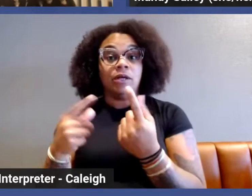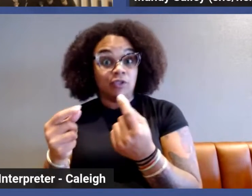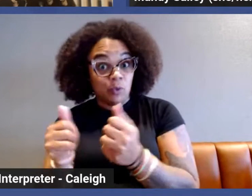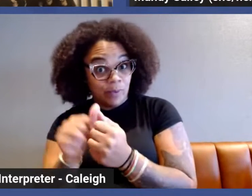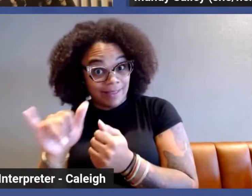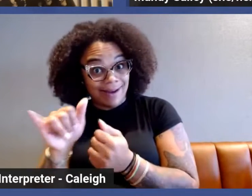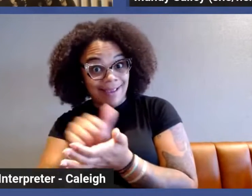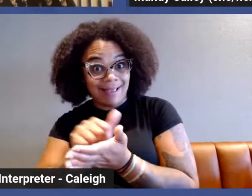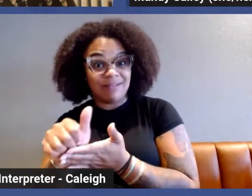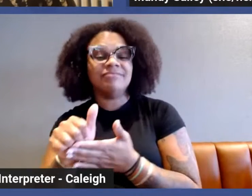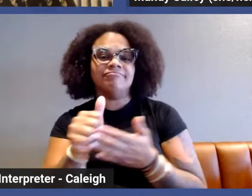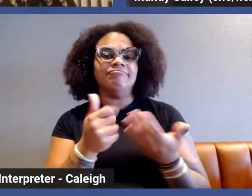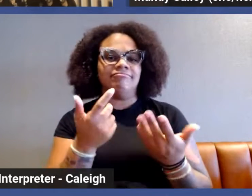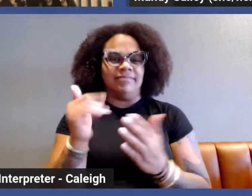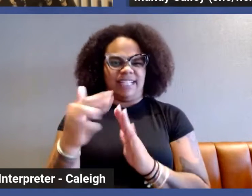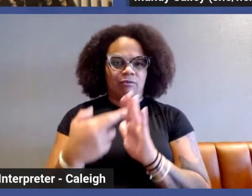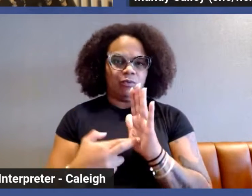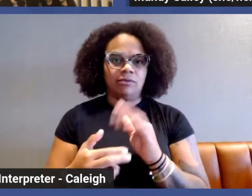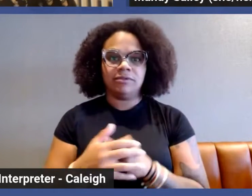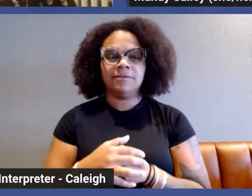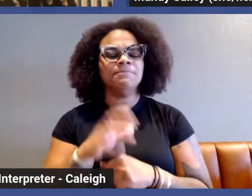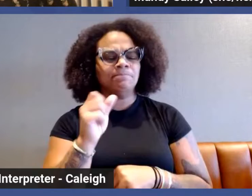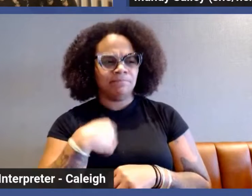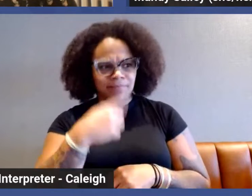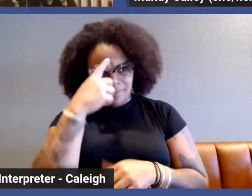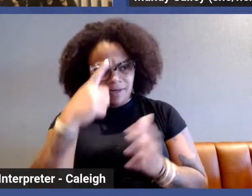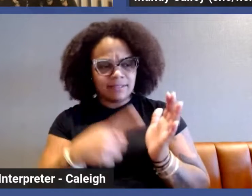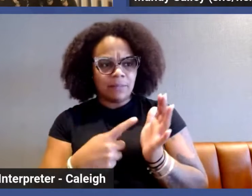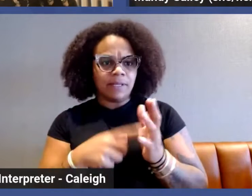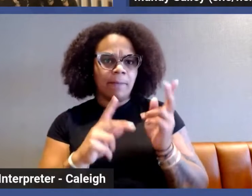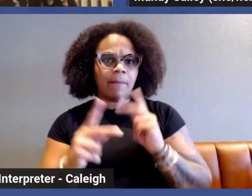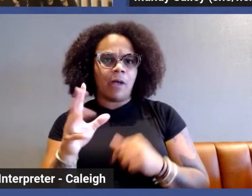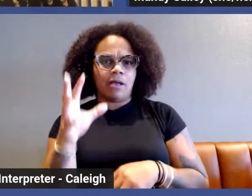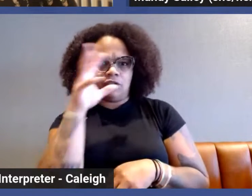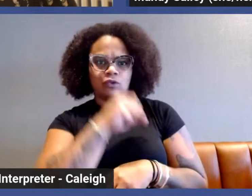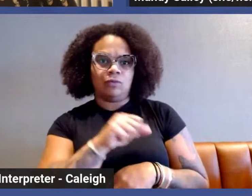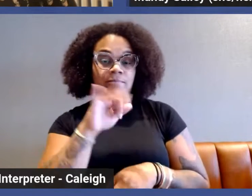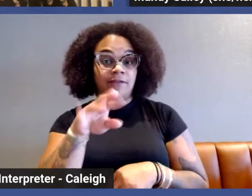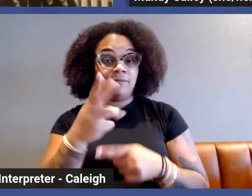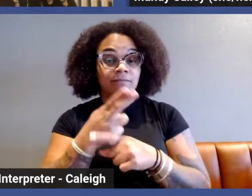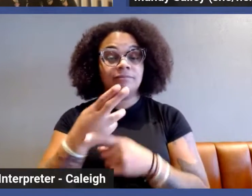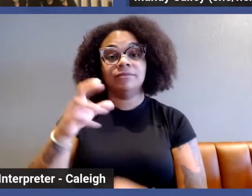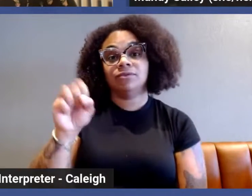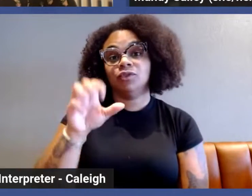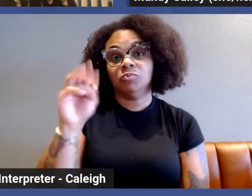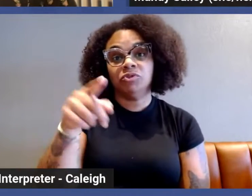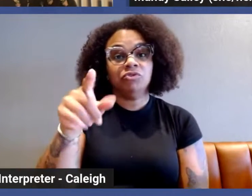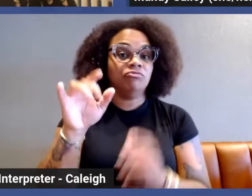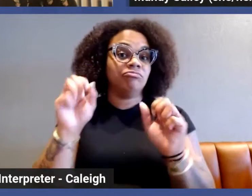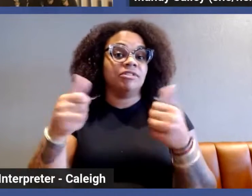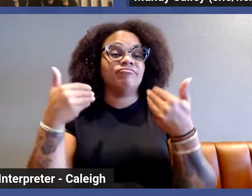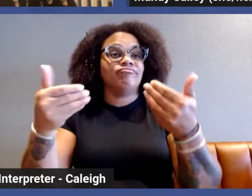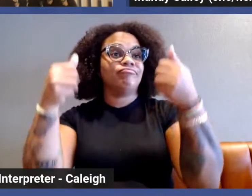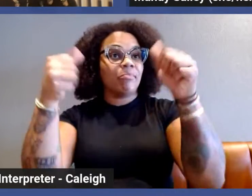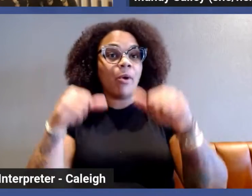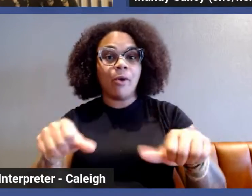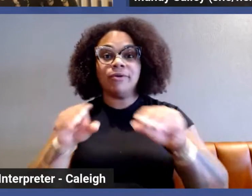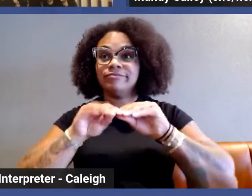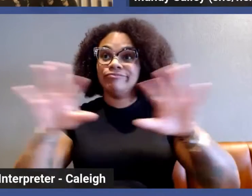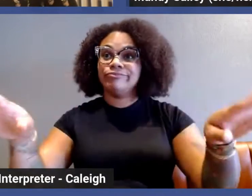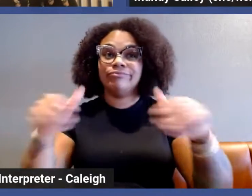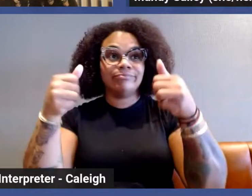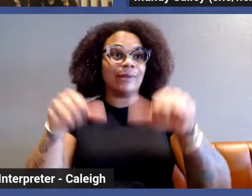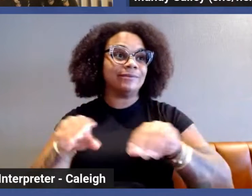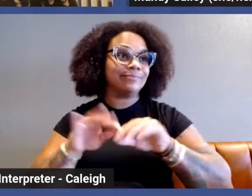Yeah. I think people are sometimes under the impression that when you're on social media, you're just posting and it's going out there, and it's sort of this